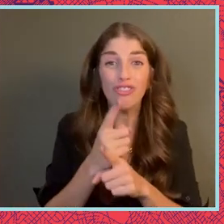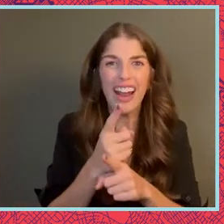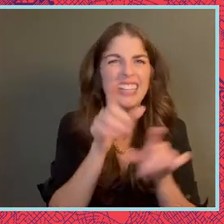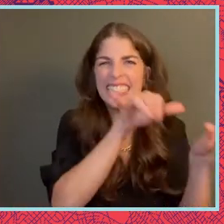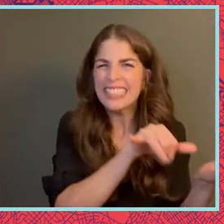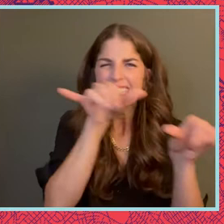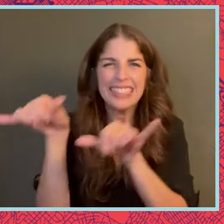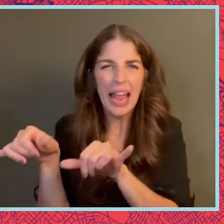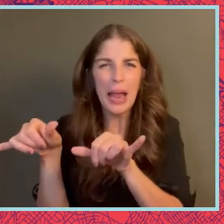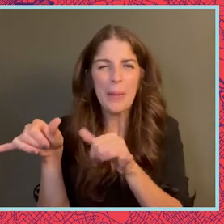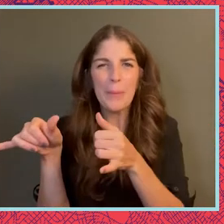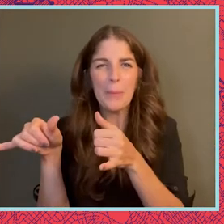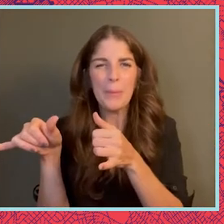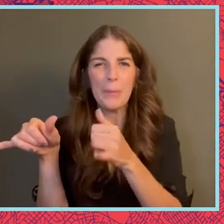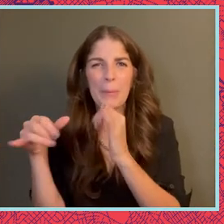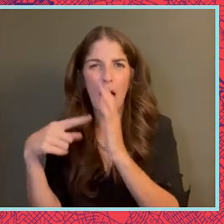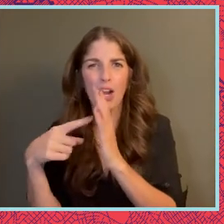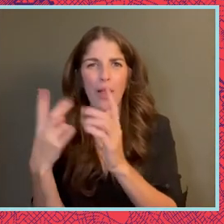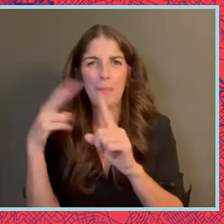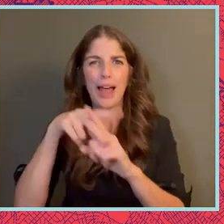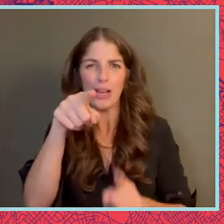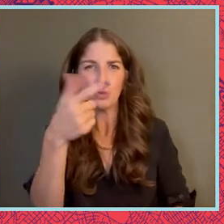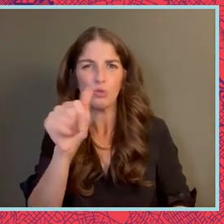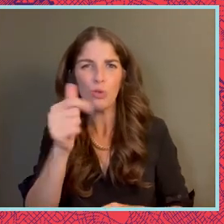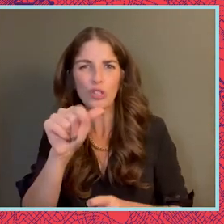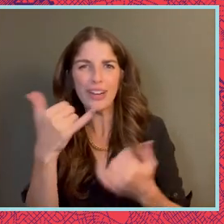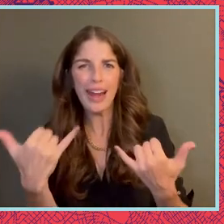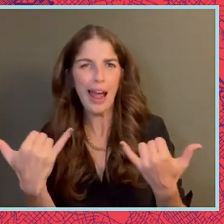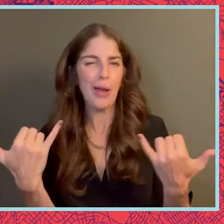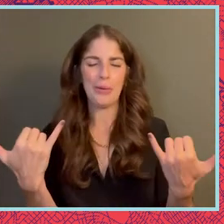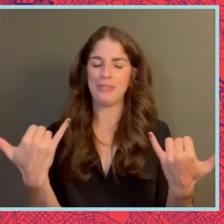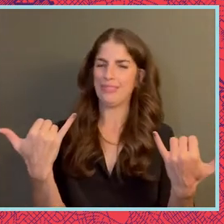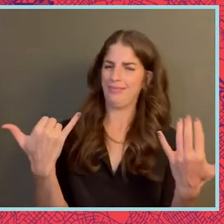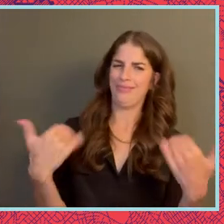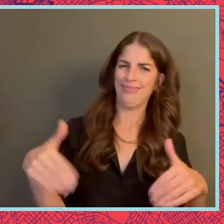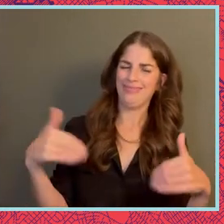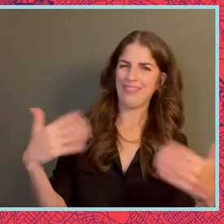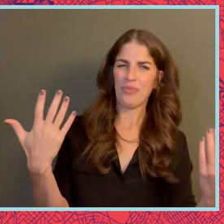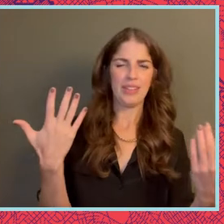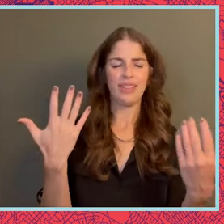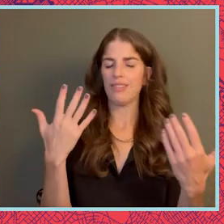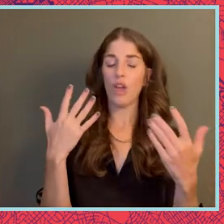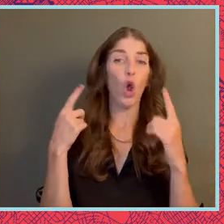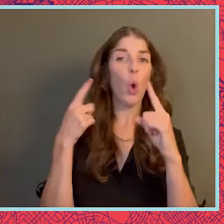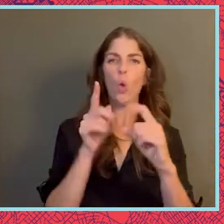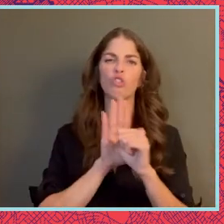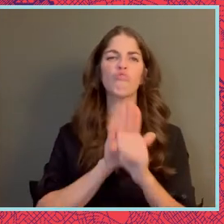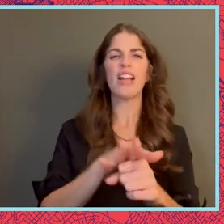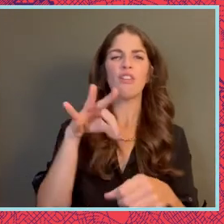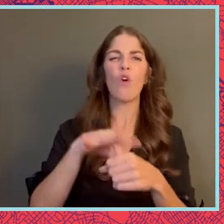like you're saying that model is now sort of like being tested out again to just suppress the vote